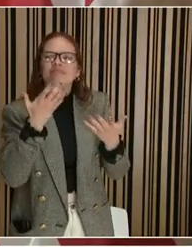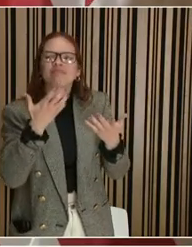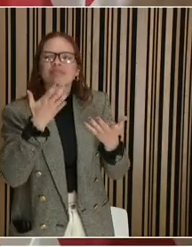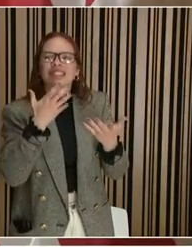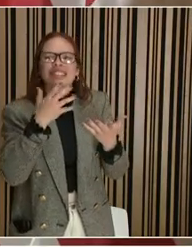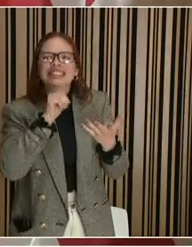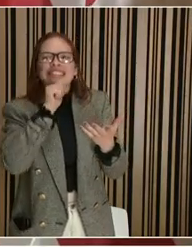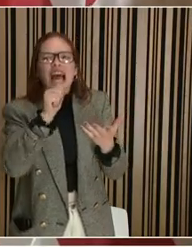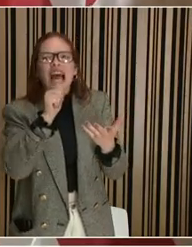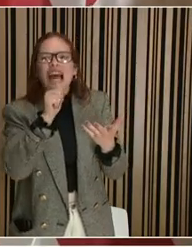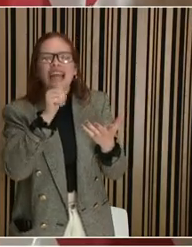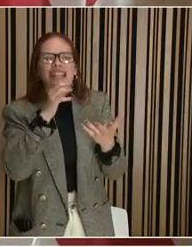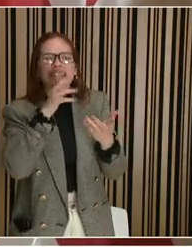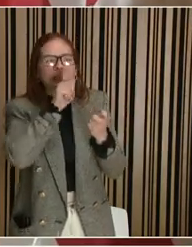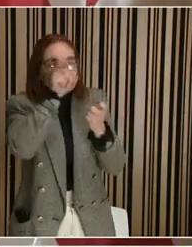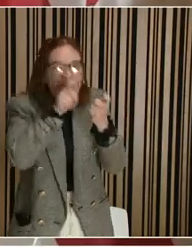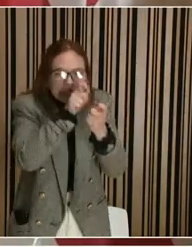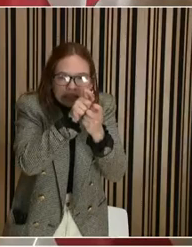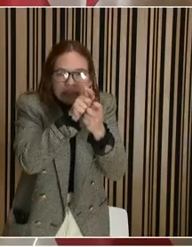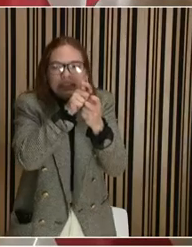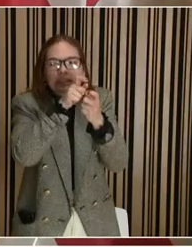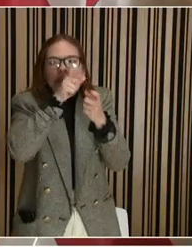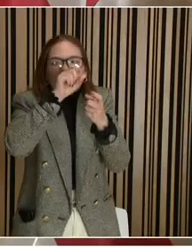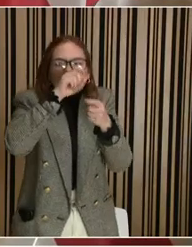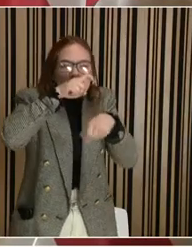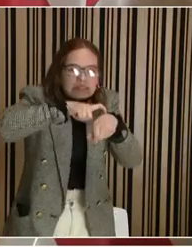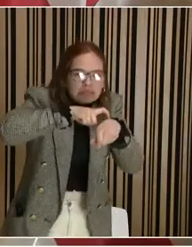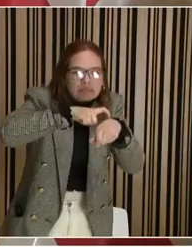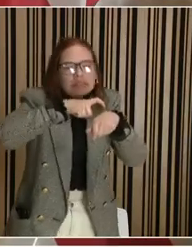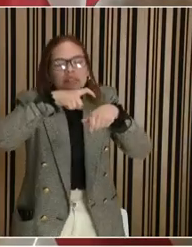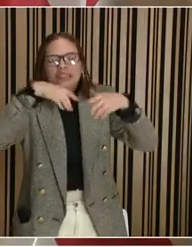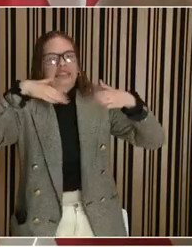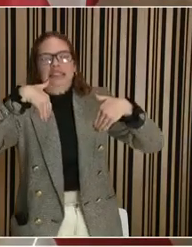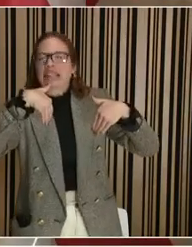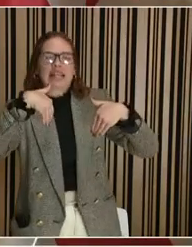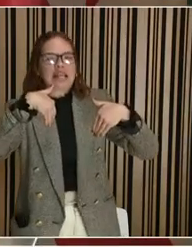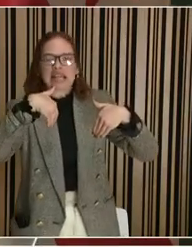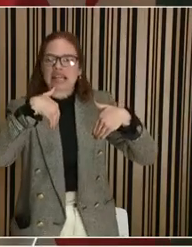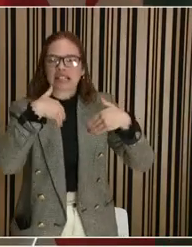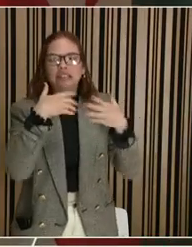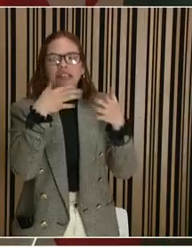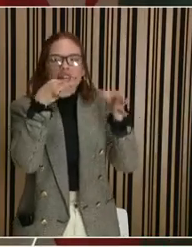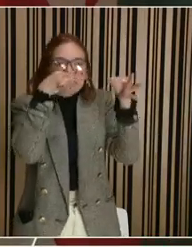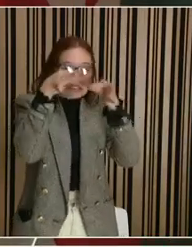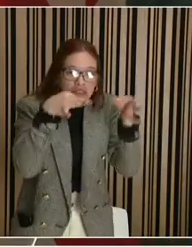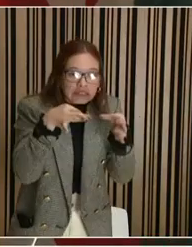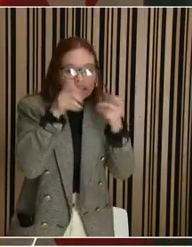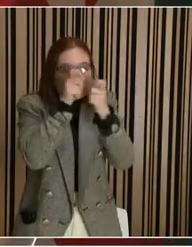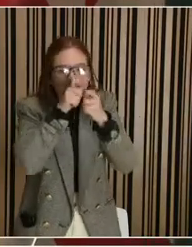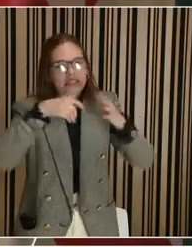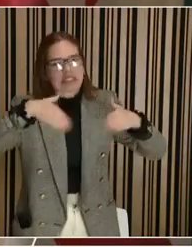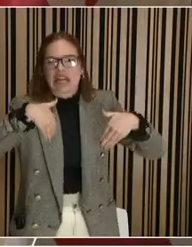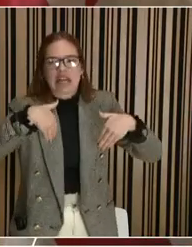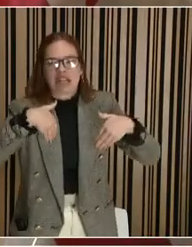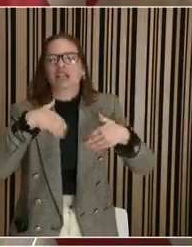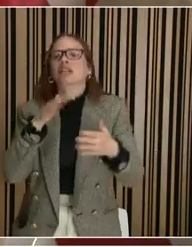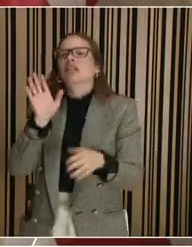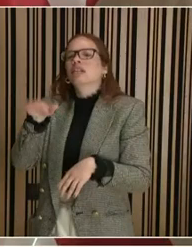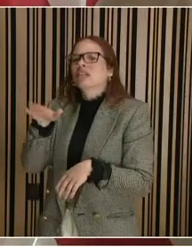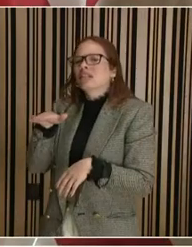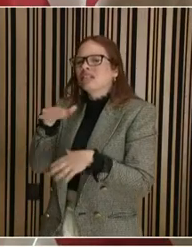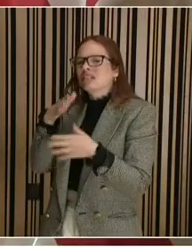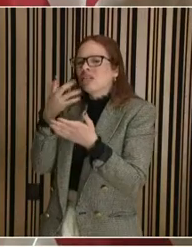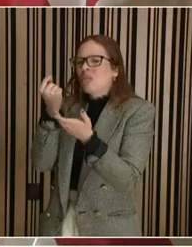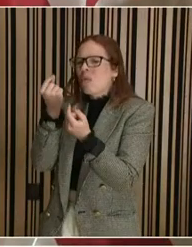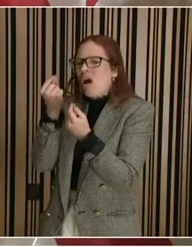going on at that specific time. So what specifically changed between Friday and Monday when you all announced